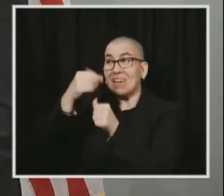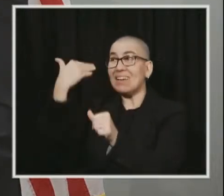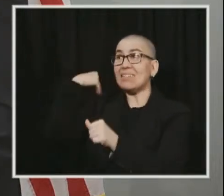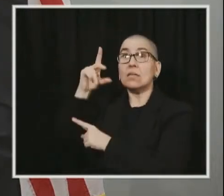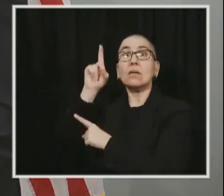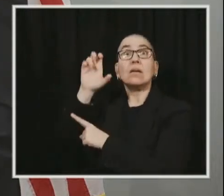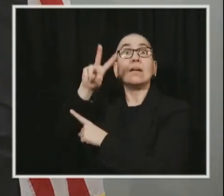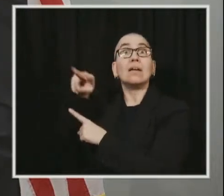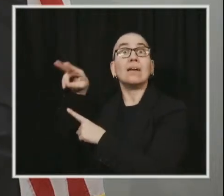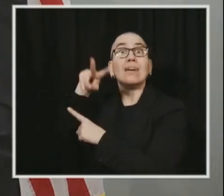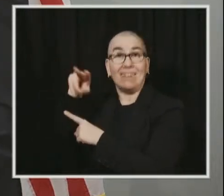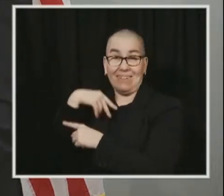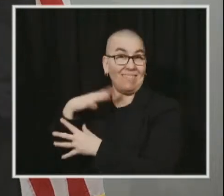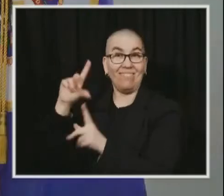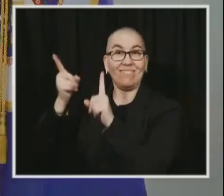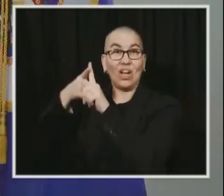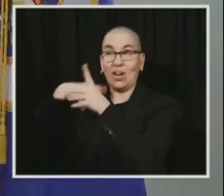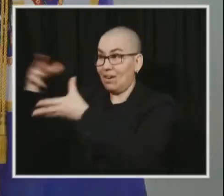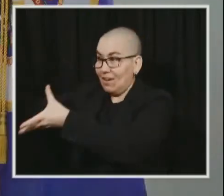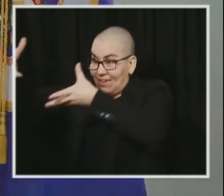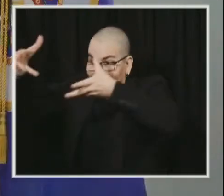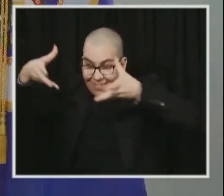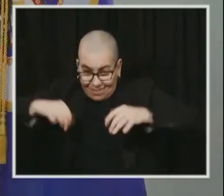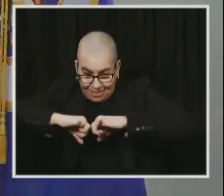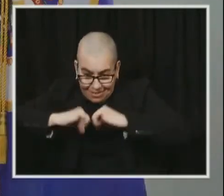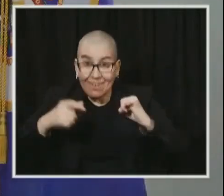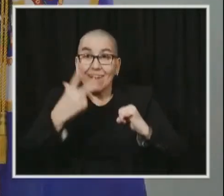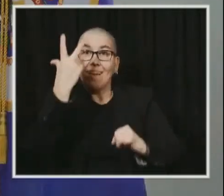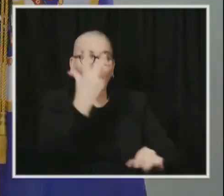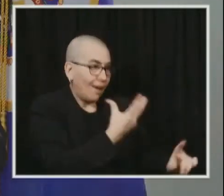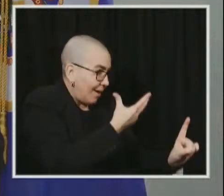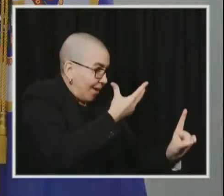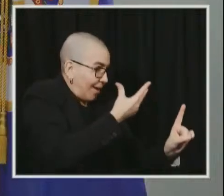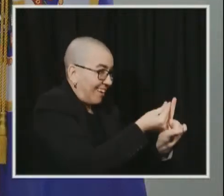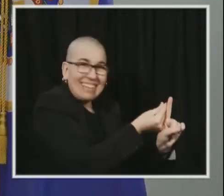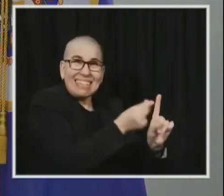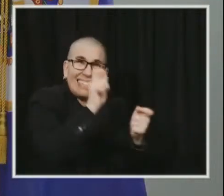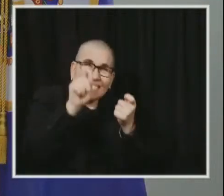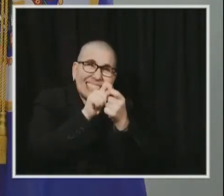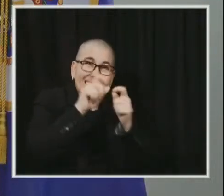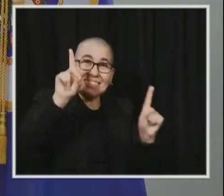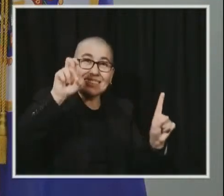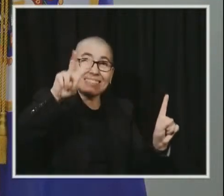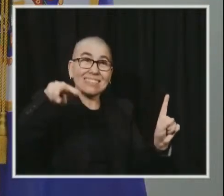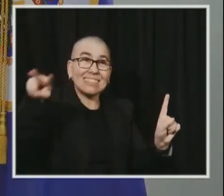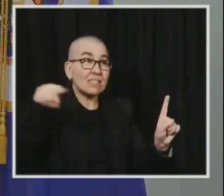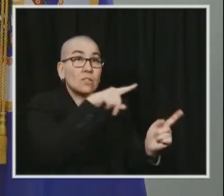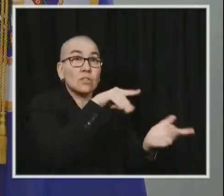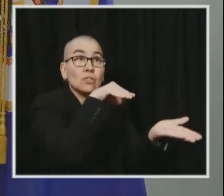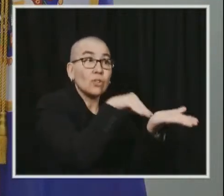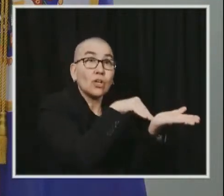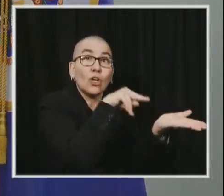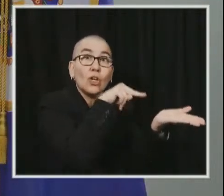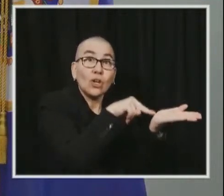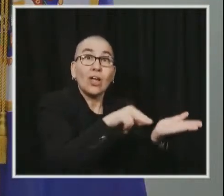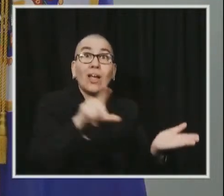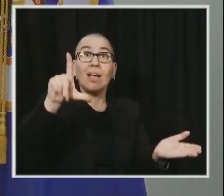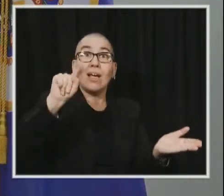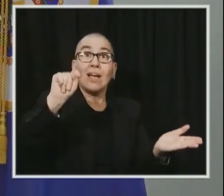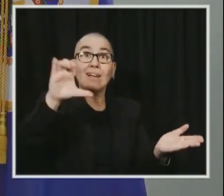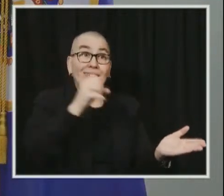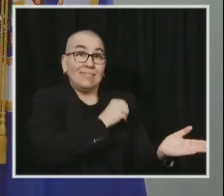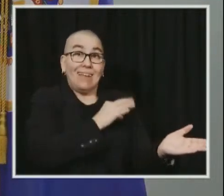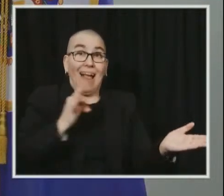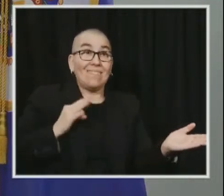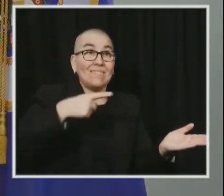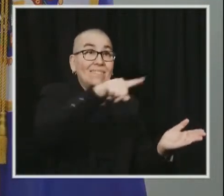first cases being able to vaccinate, those that were on the front lines of healthcare and in our long-term care facilities. But I also said the sooner we were able to